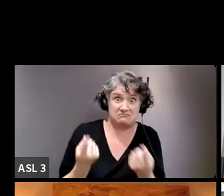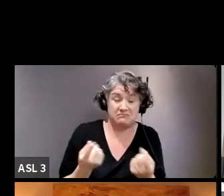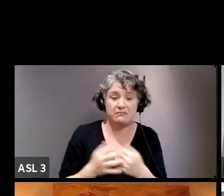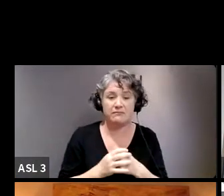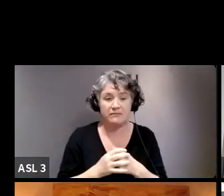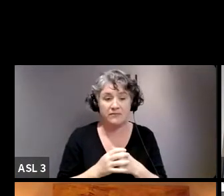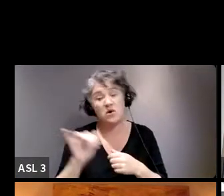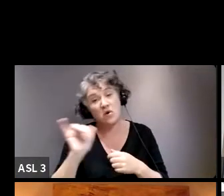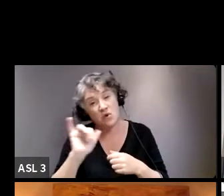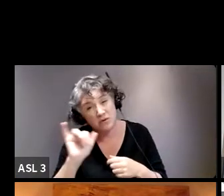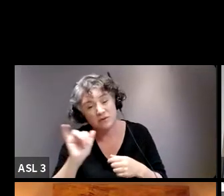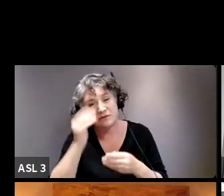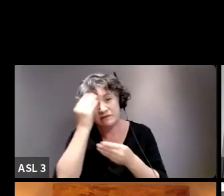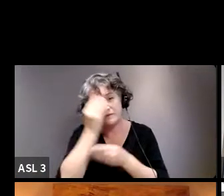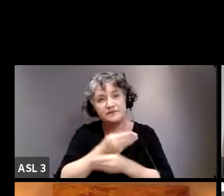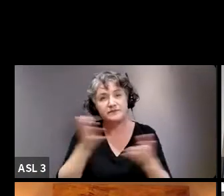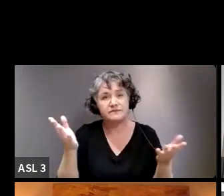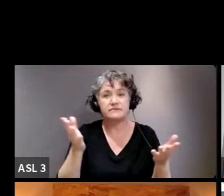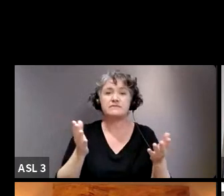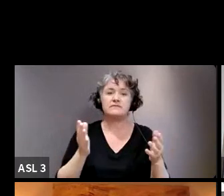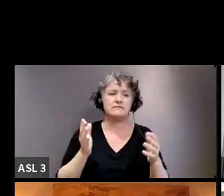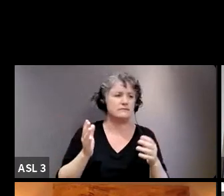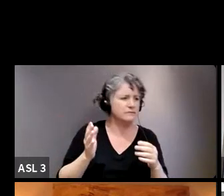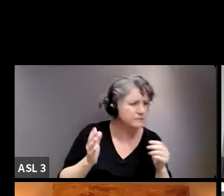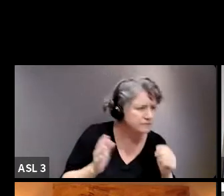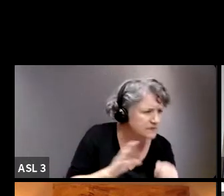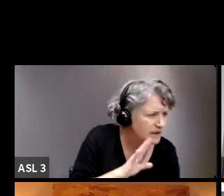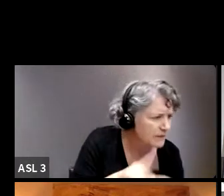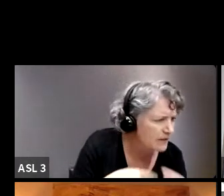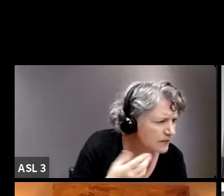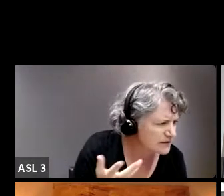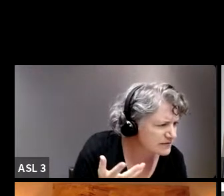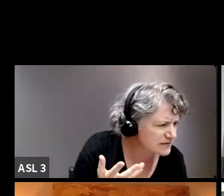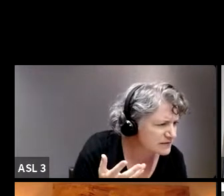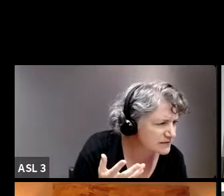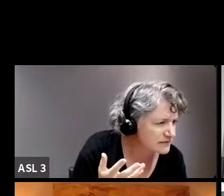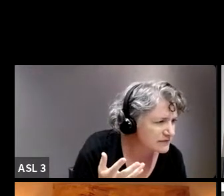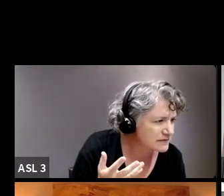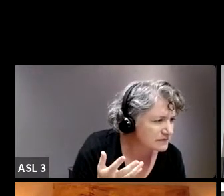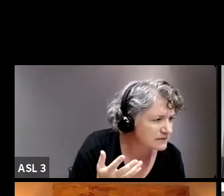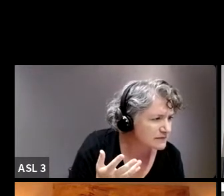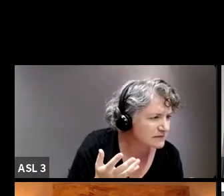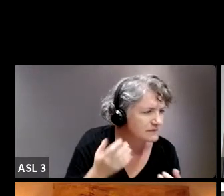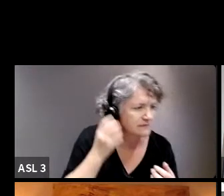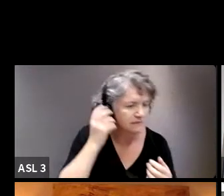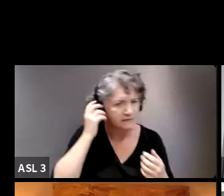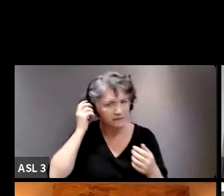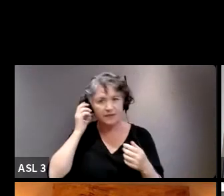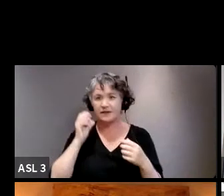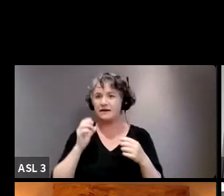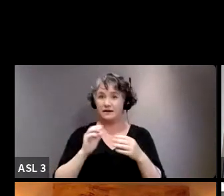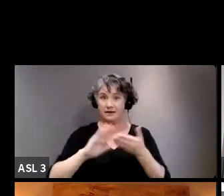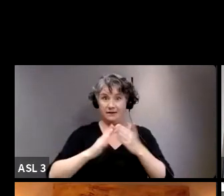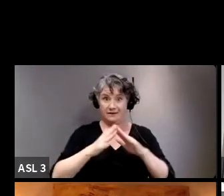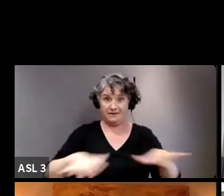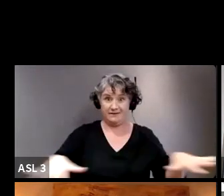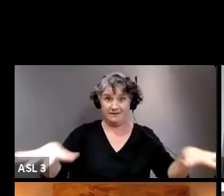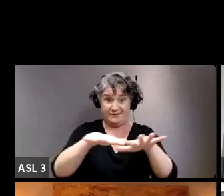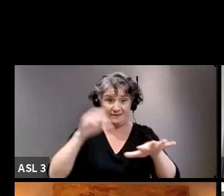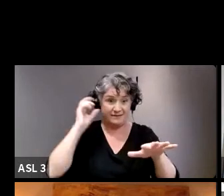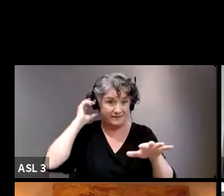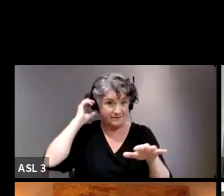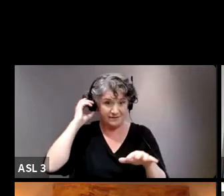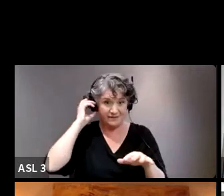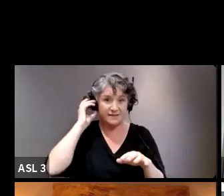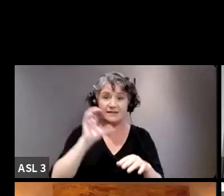also maybe address we talked about civilianization uh you mentioned about the different the level of priority calls that we take um